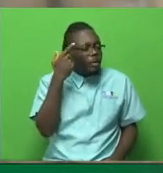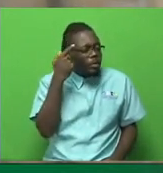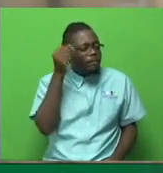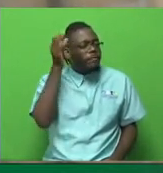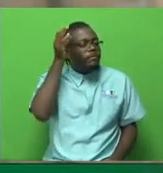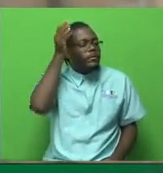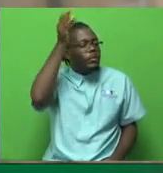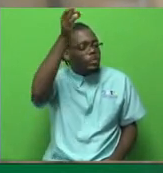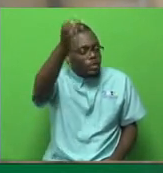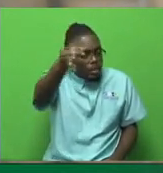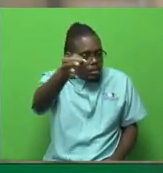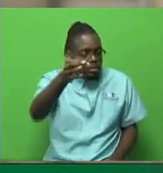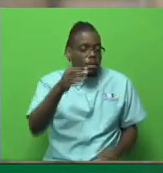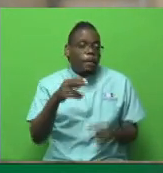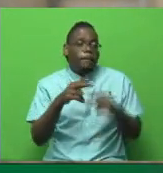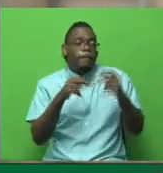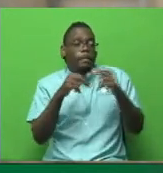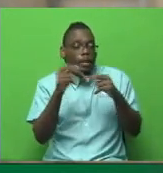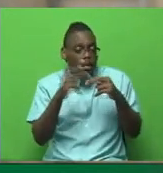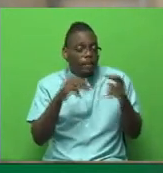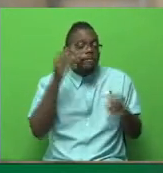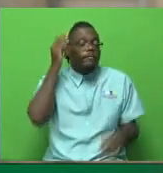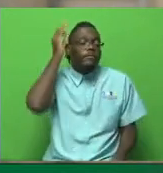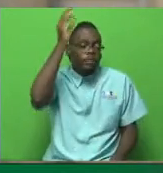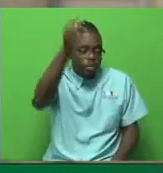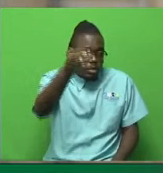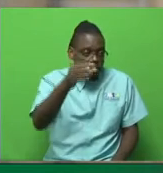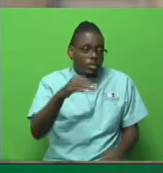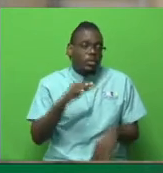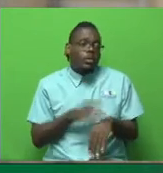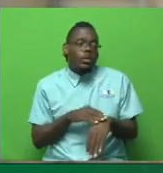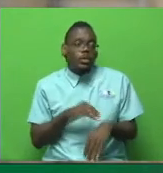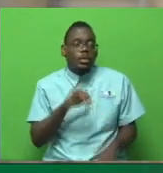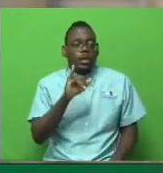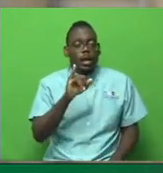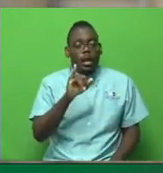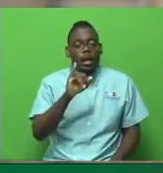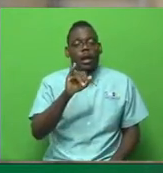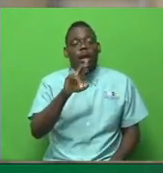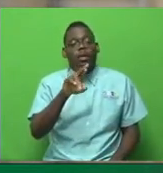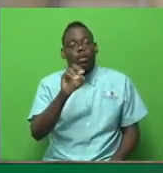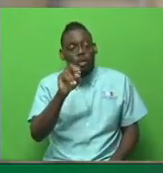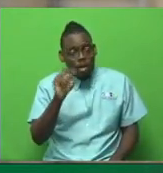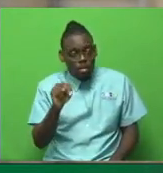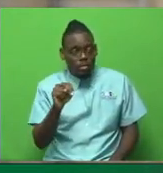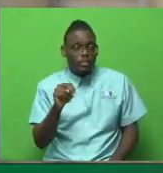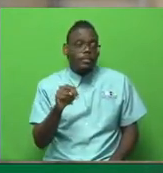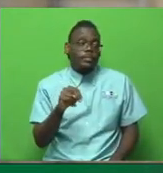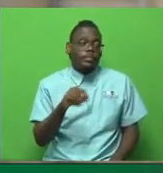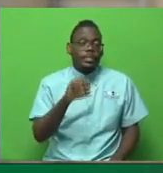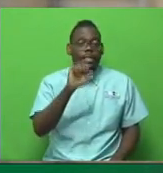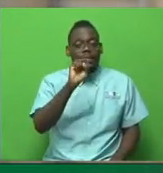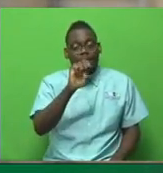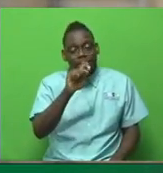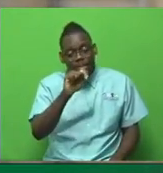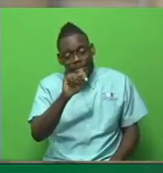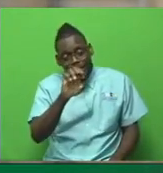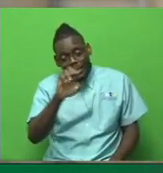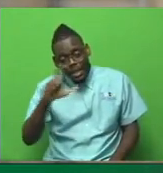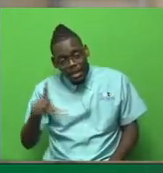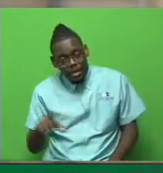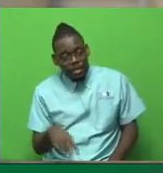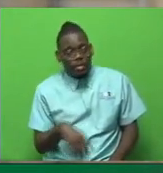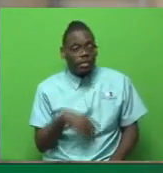steel Plastics and aluminum Trinidad and Tobago is already the capital of manufacturing in the entire region